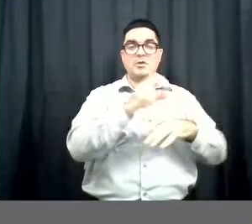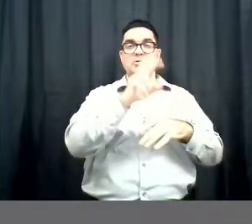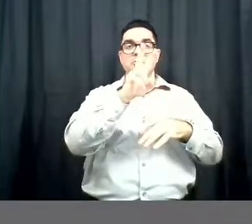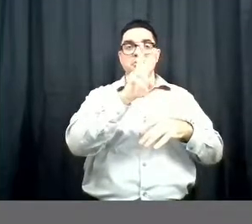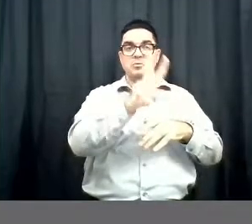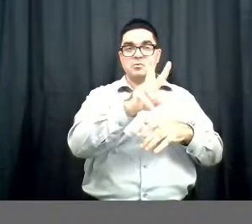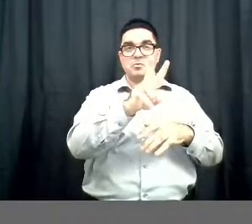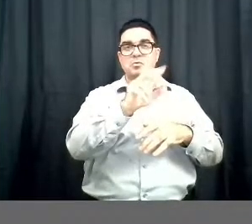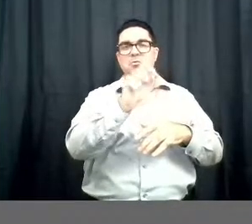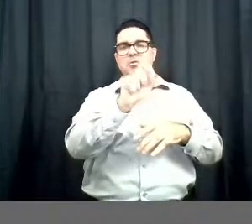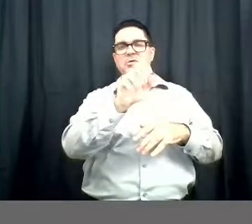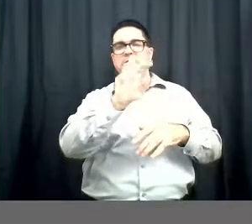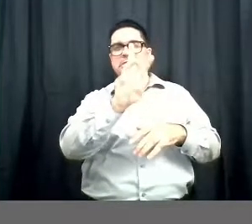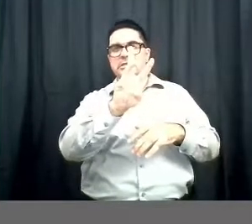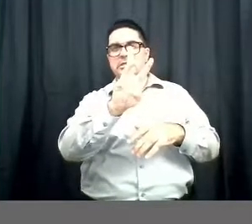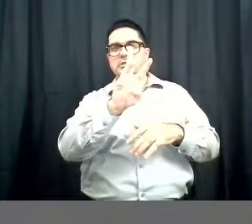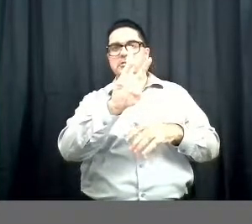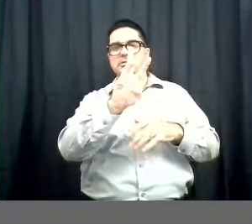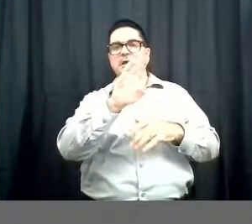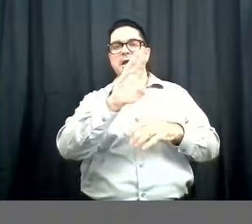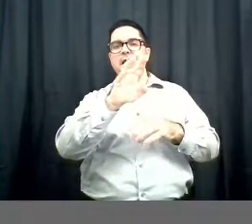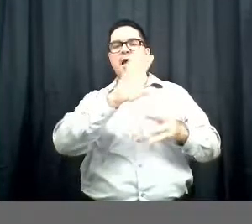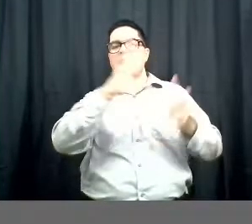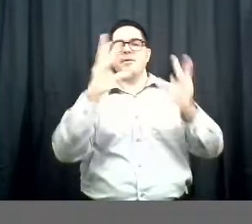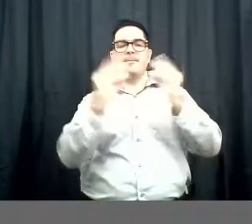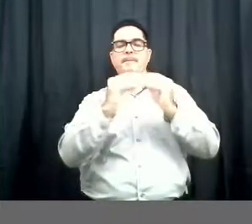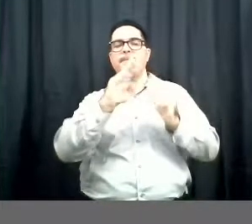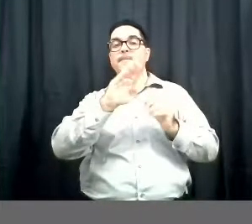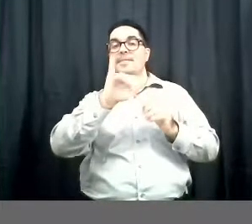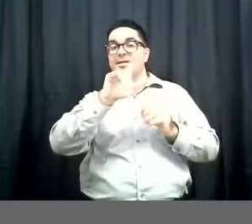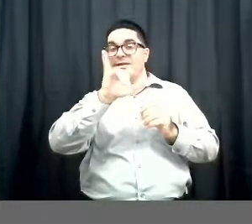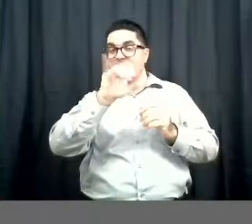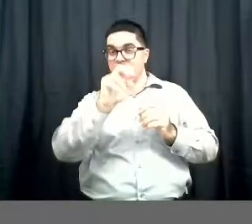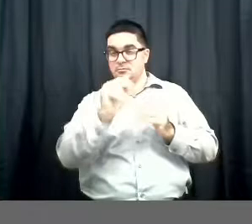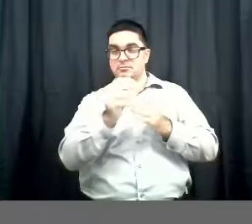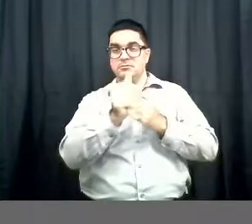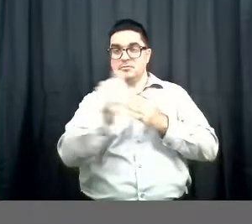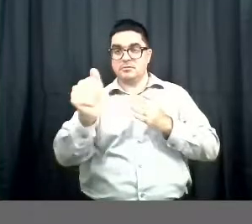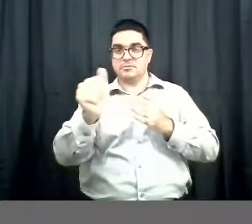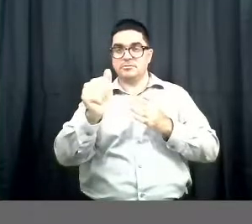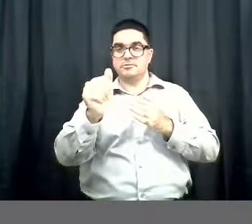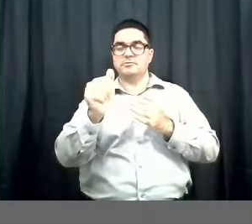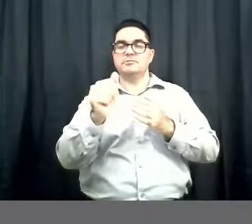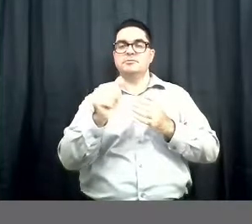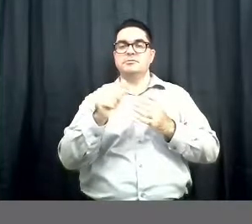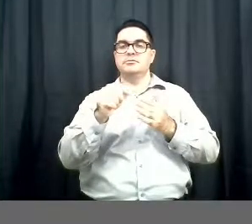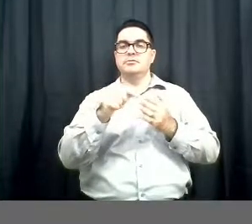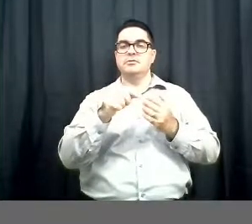2.6 total billion dollars of pay-go to the budget and have the government pay current pensions